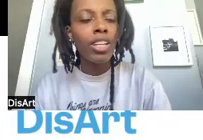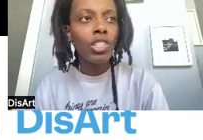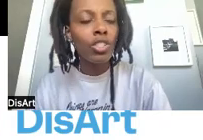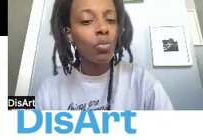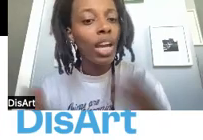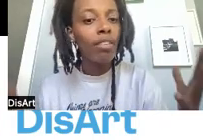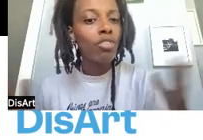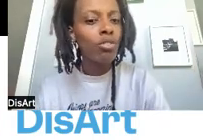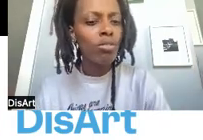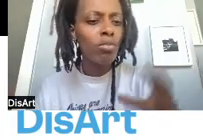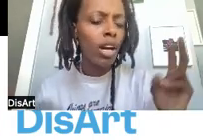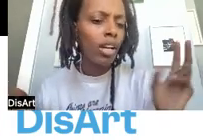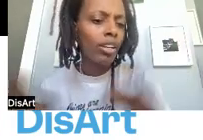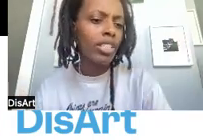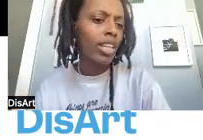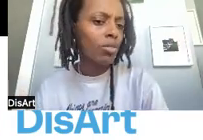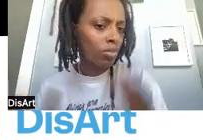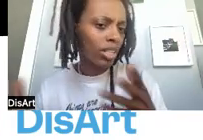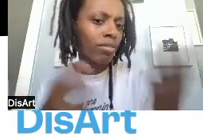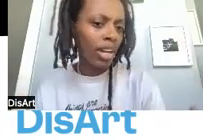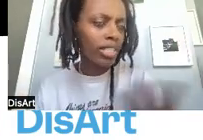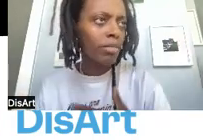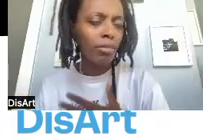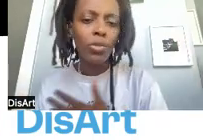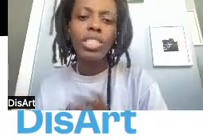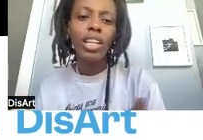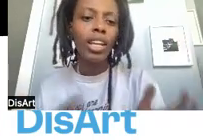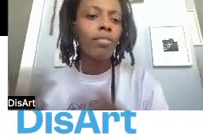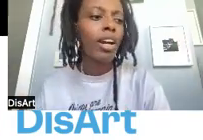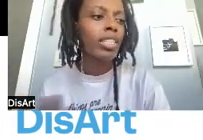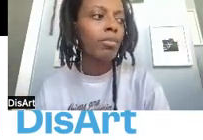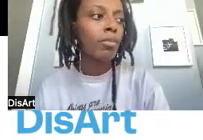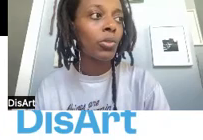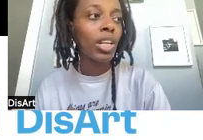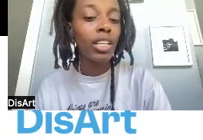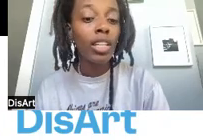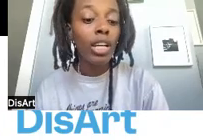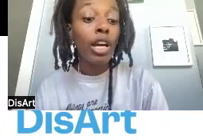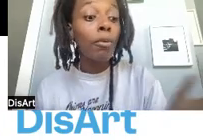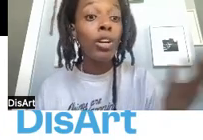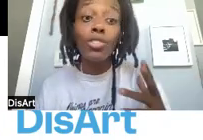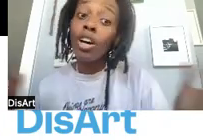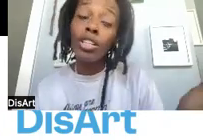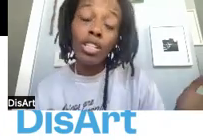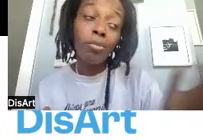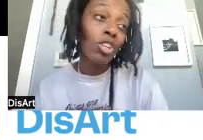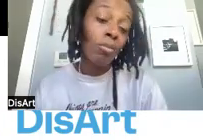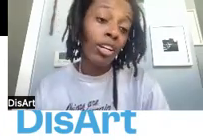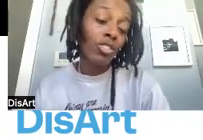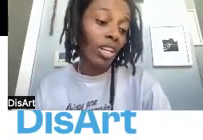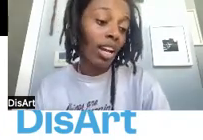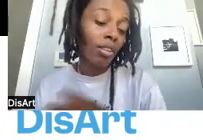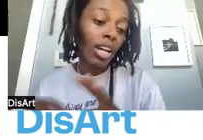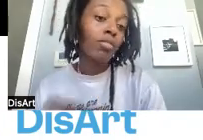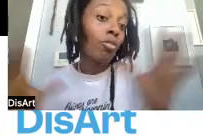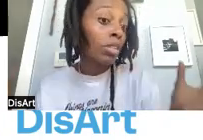partner activations. We have two currently scheduled for that Friday, September 22nd and Friday, September 29th. But we're also talking to community